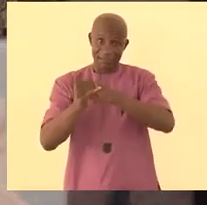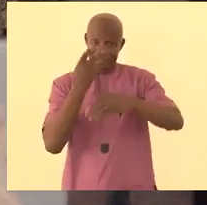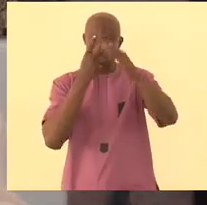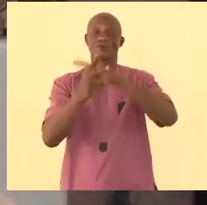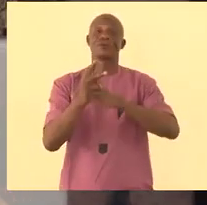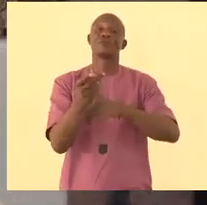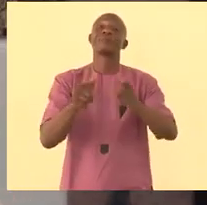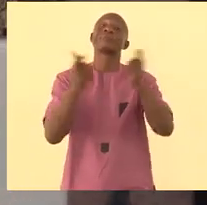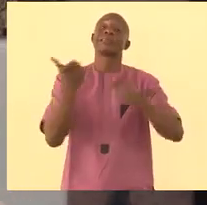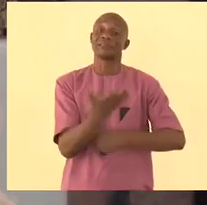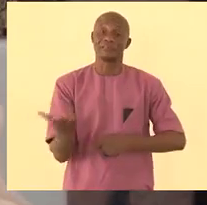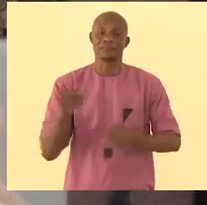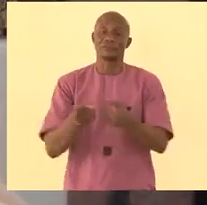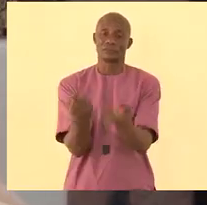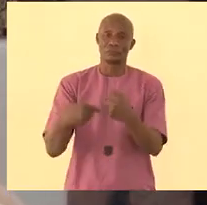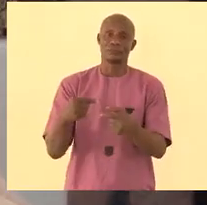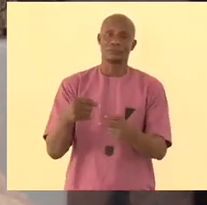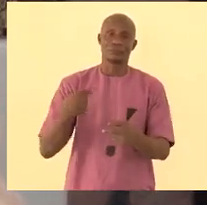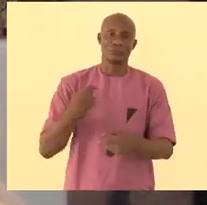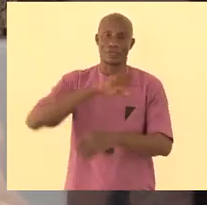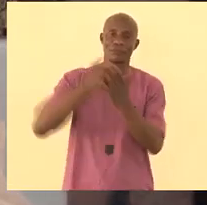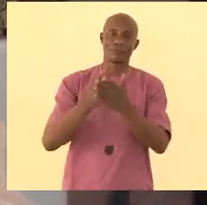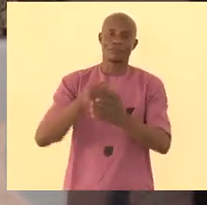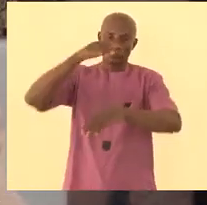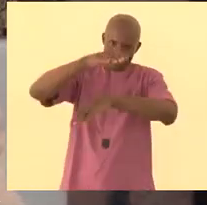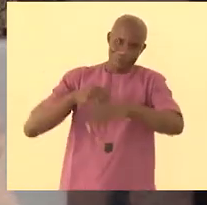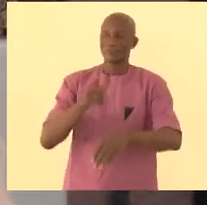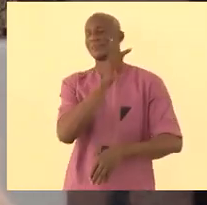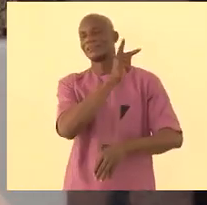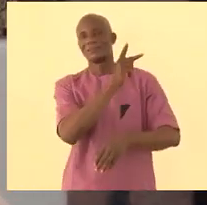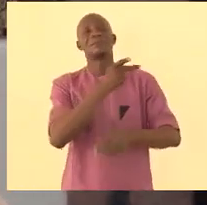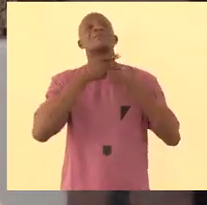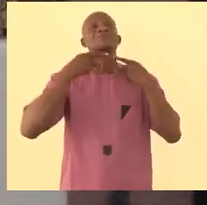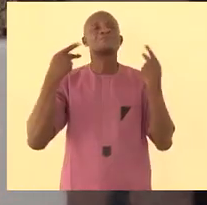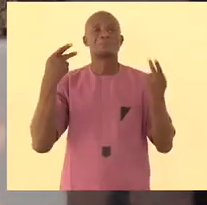great days to come when we all shall be called priests